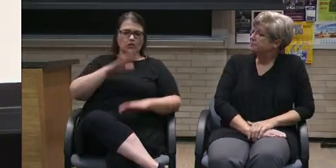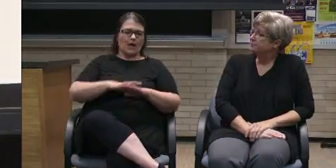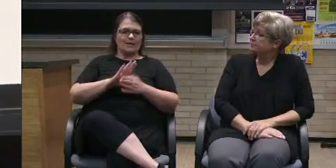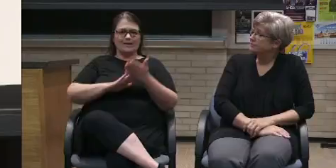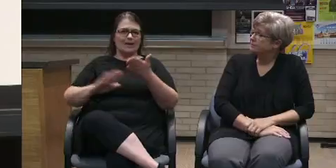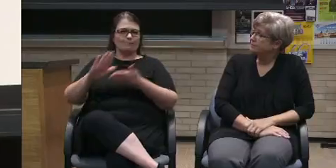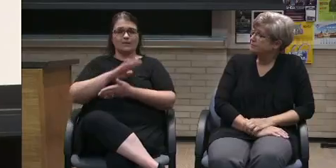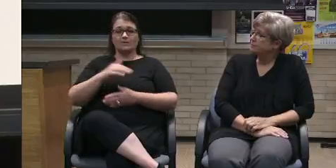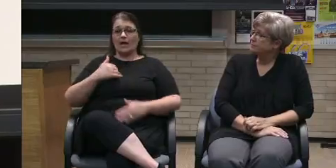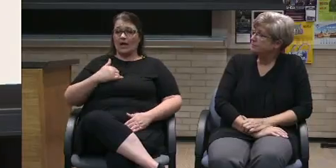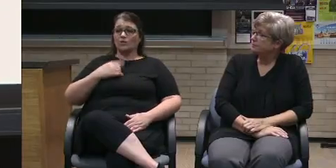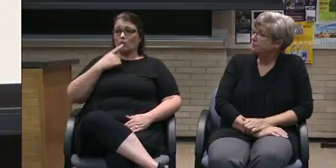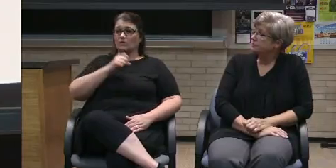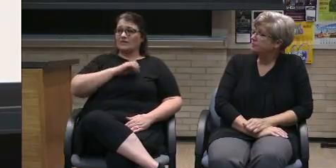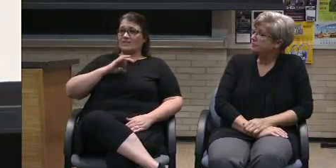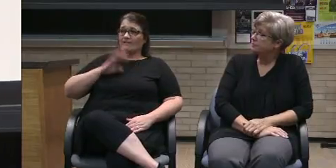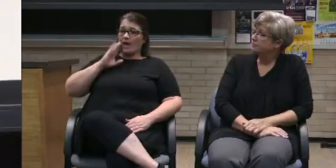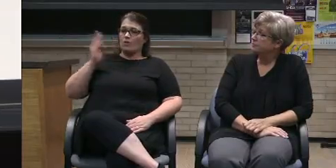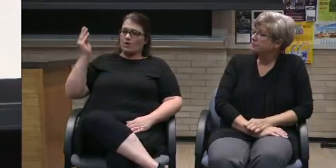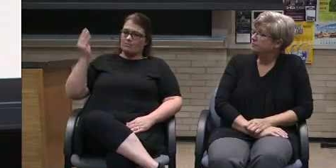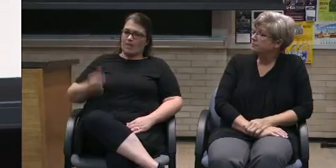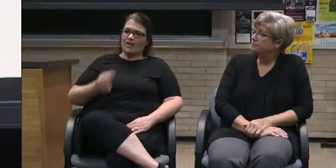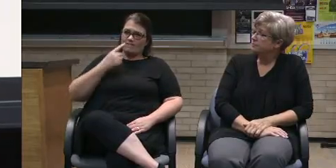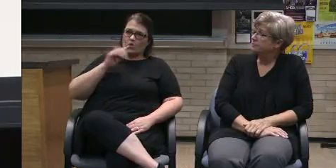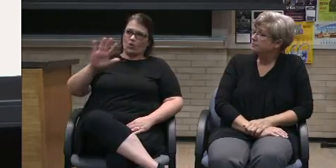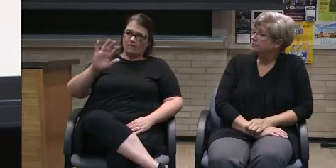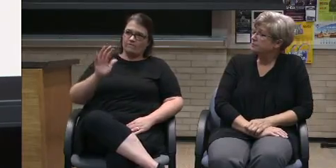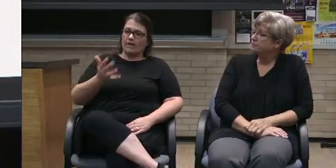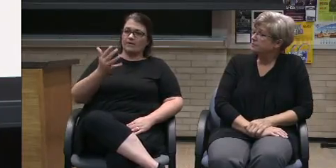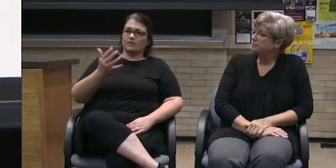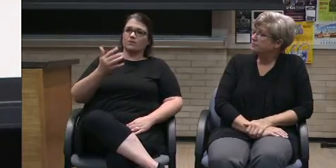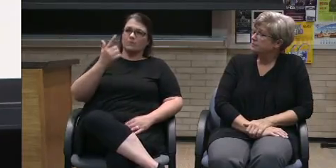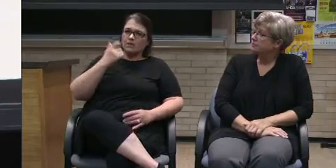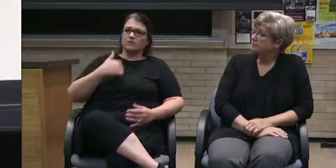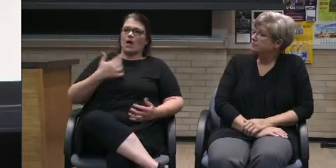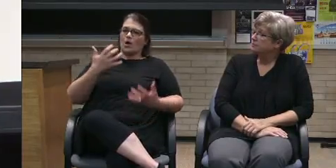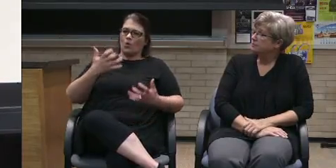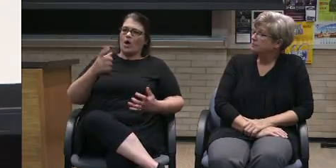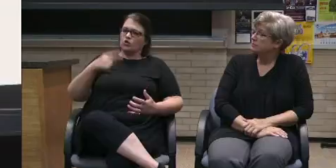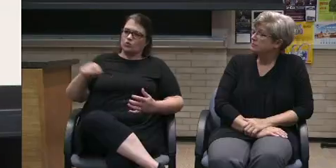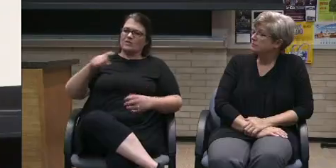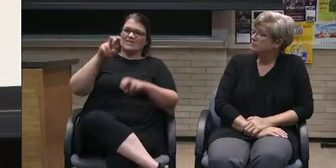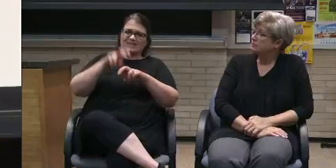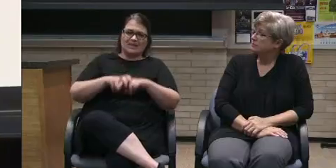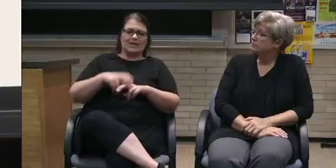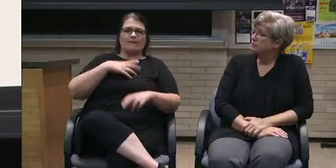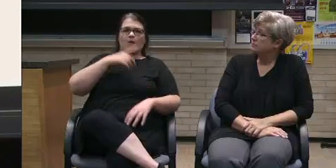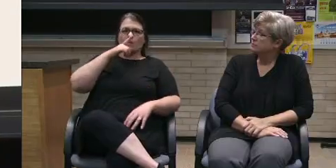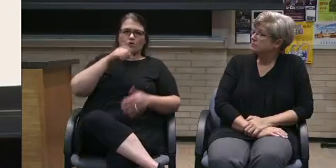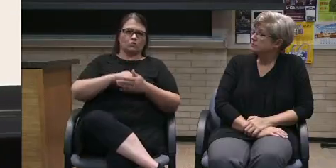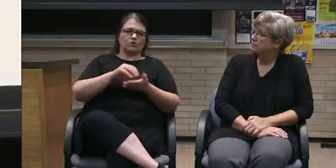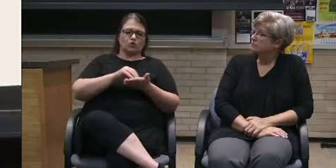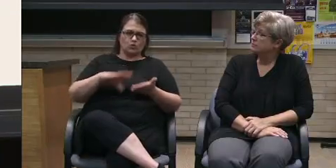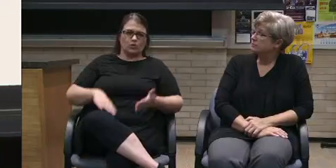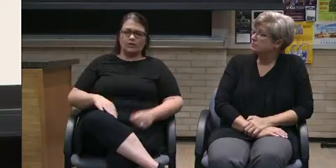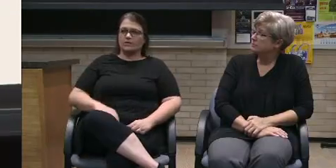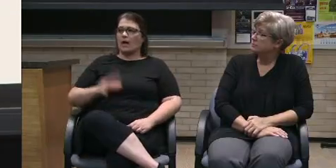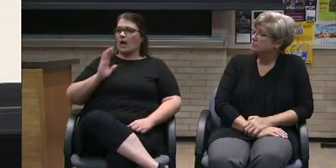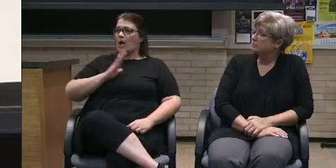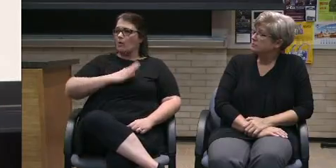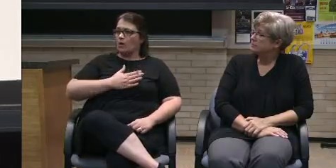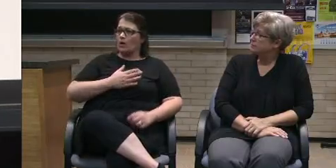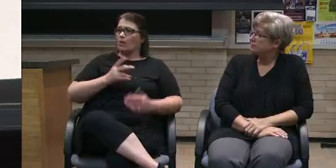$5 Friday because I want you sitting down and having lunch with students. And it's amazing. Our auto program, our funeral services